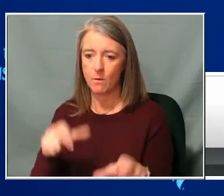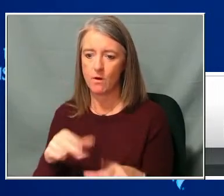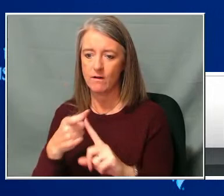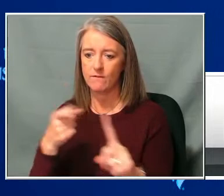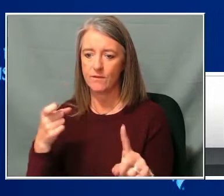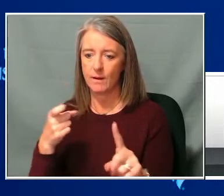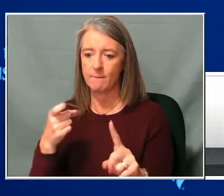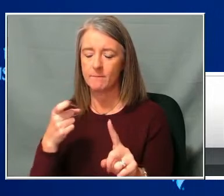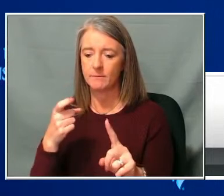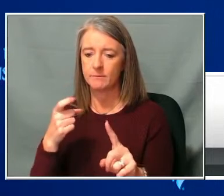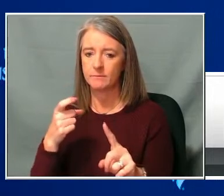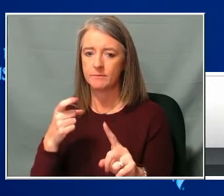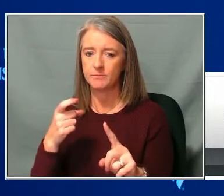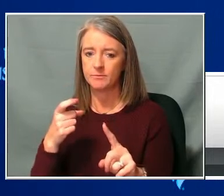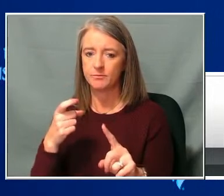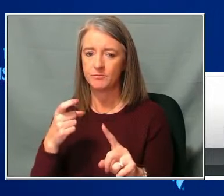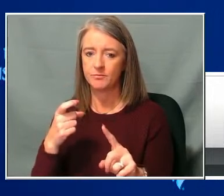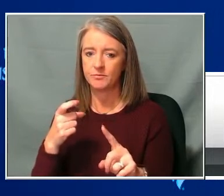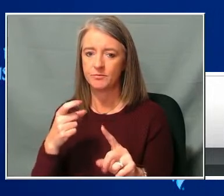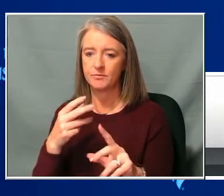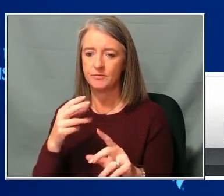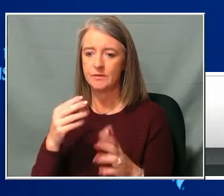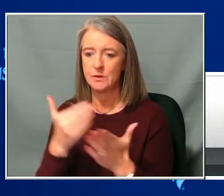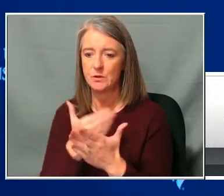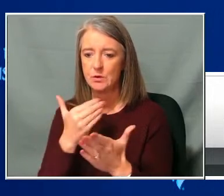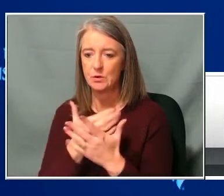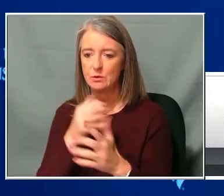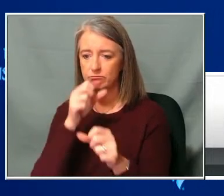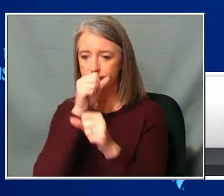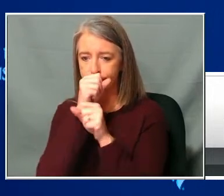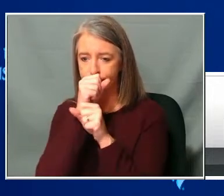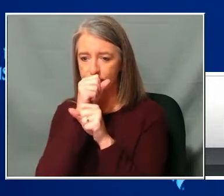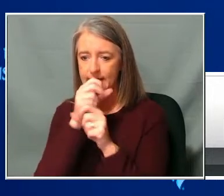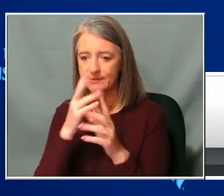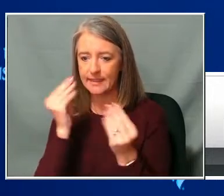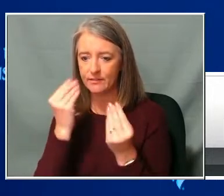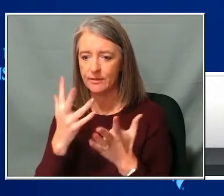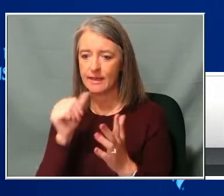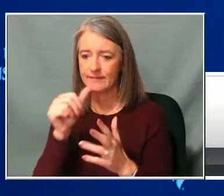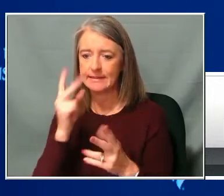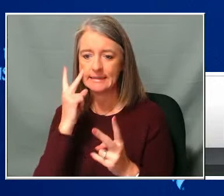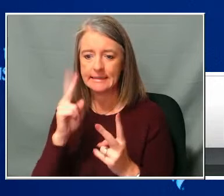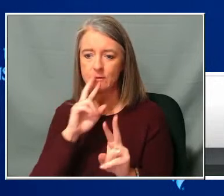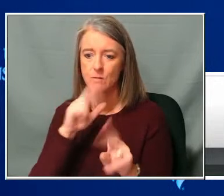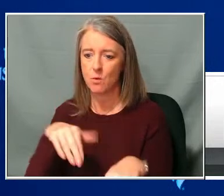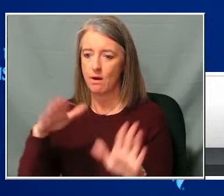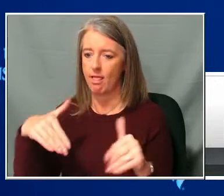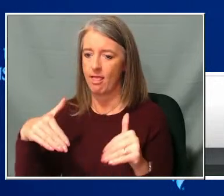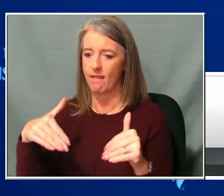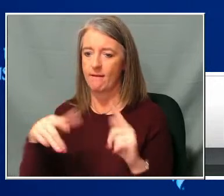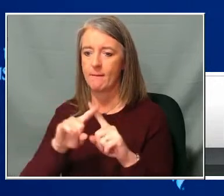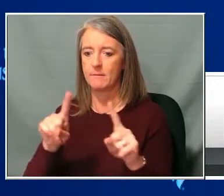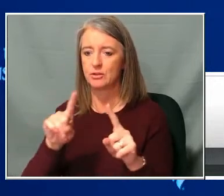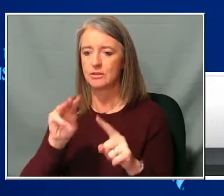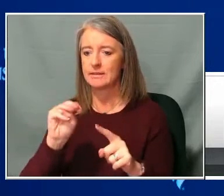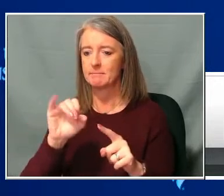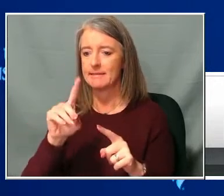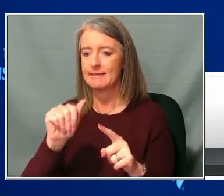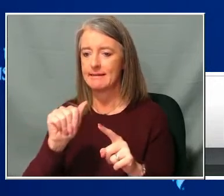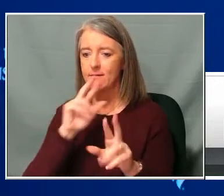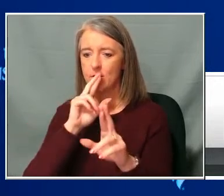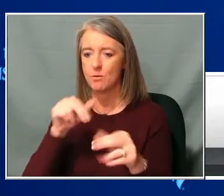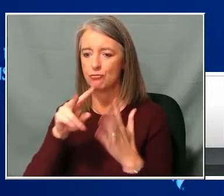new classified information. I haven't seen the report itself just the media reports and reading about